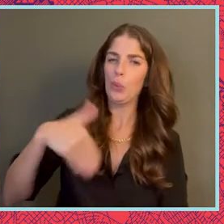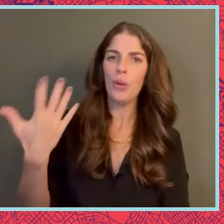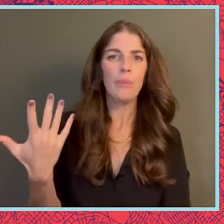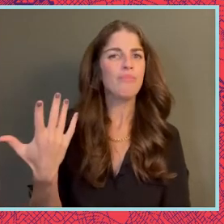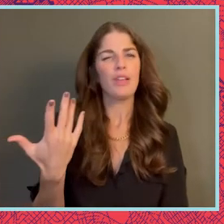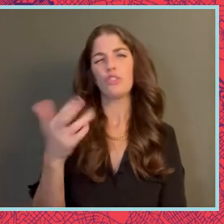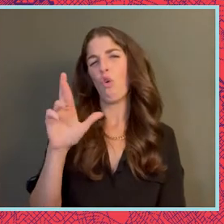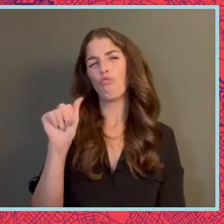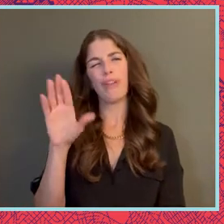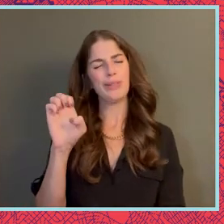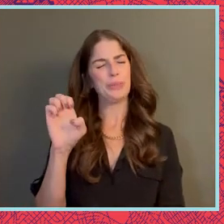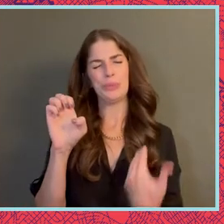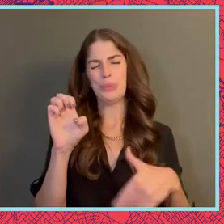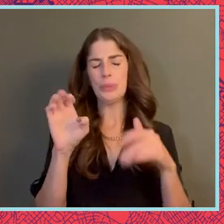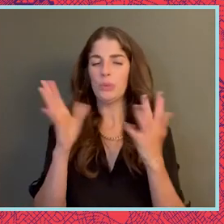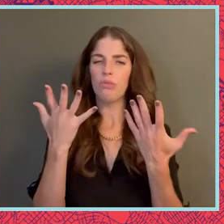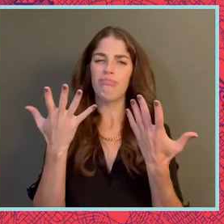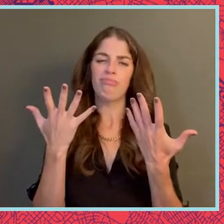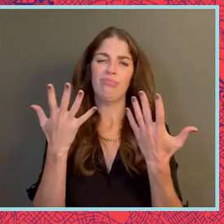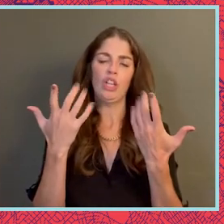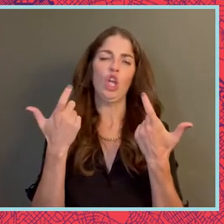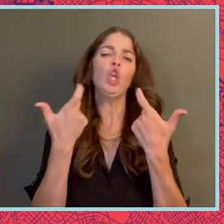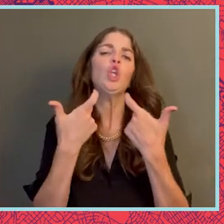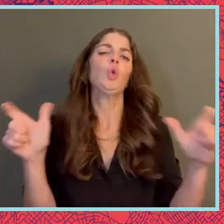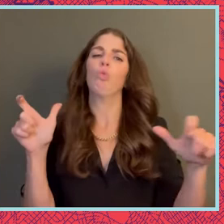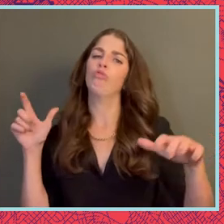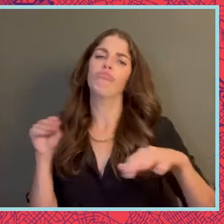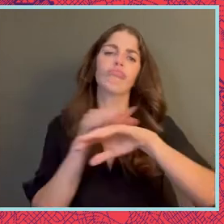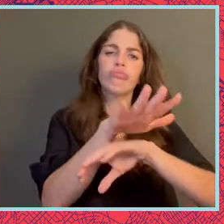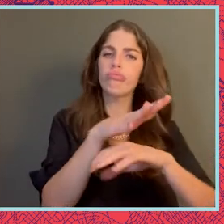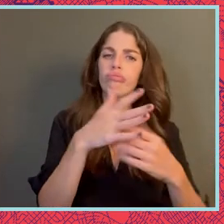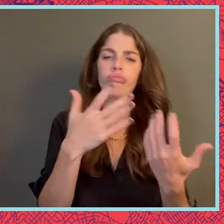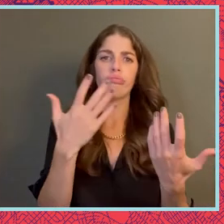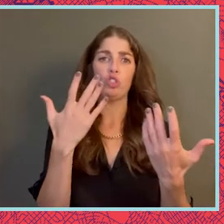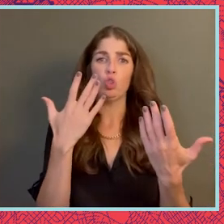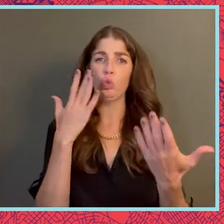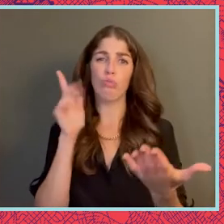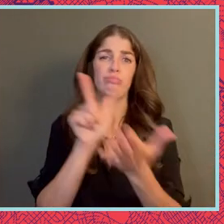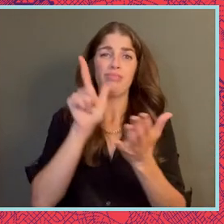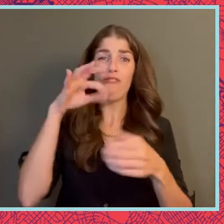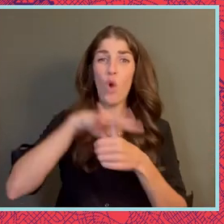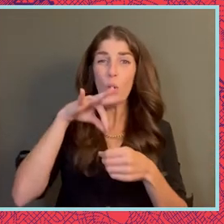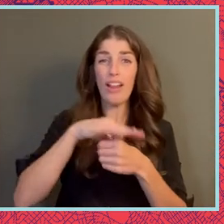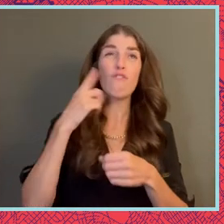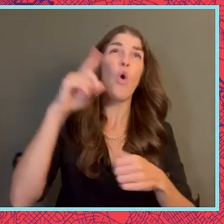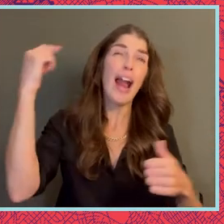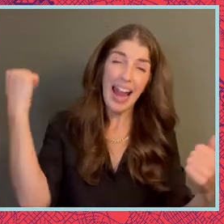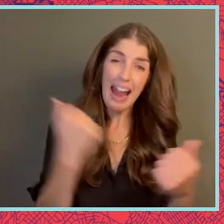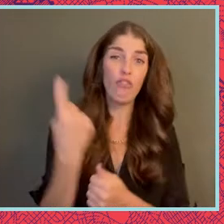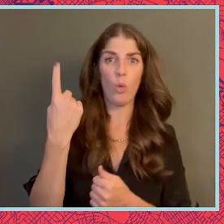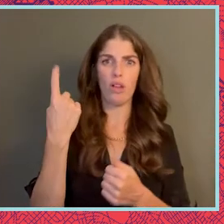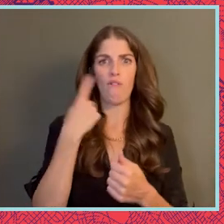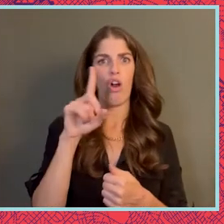are core to keeping D.C. disfranchised for everyone for 100 years. And then the last